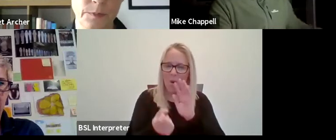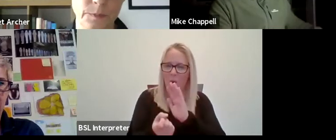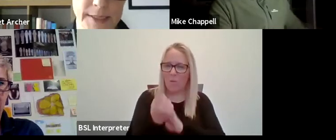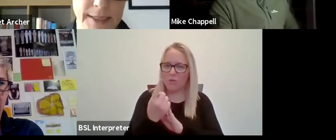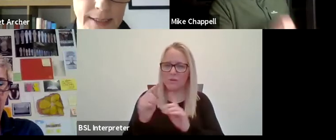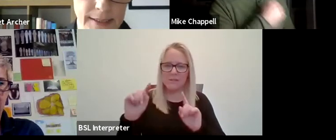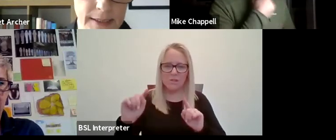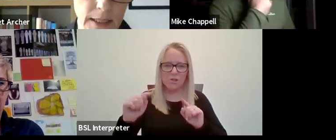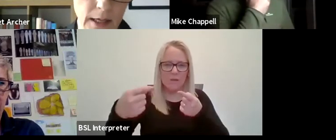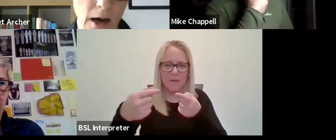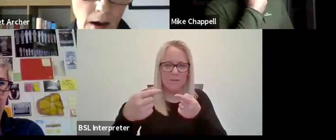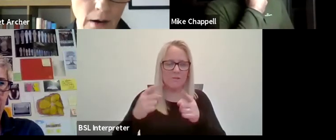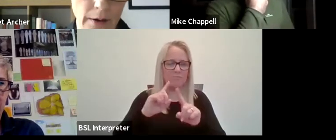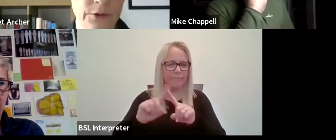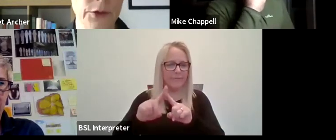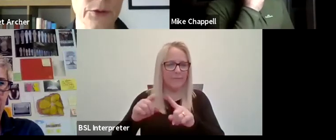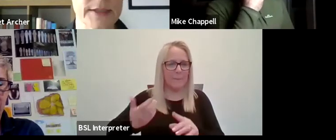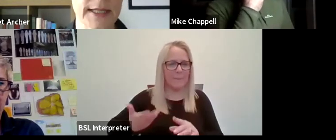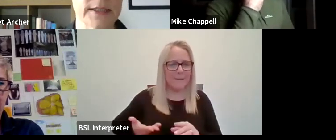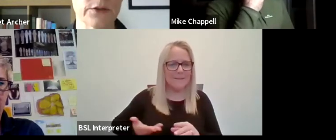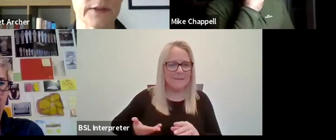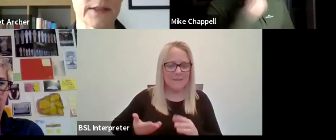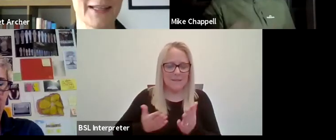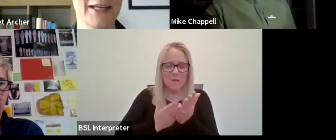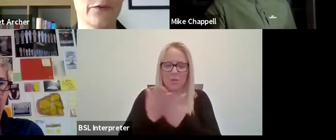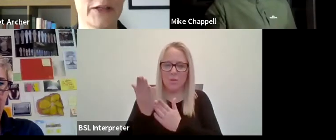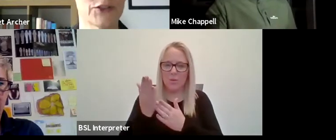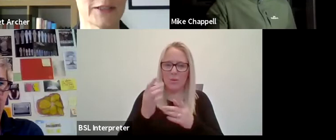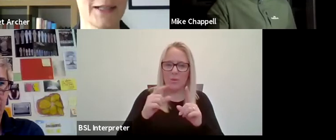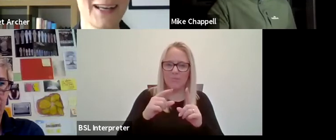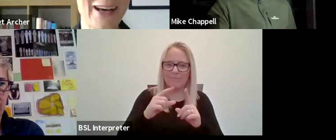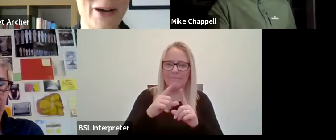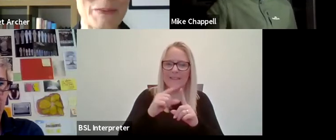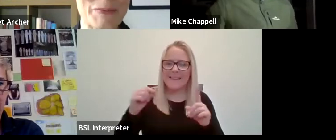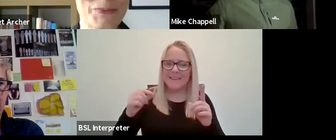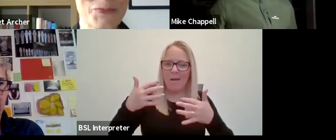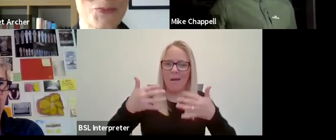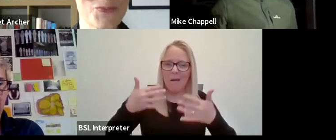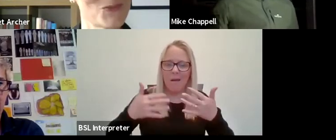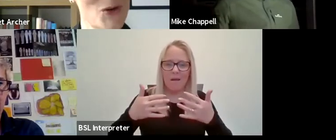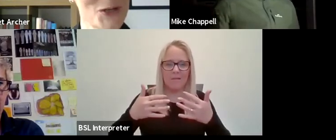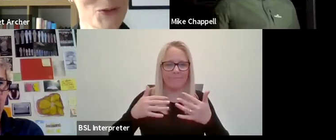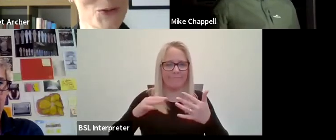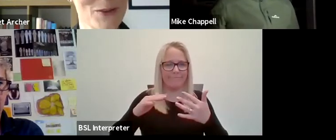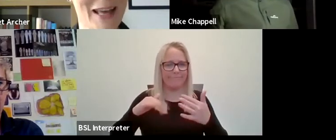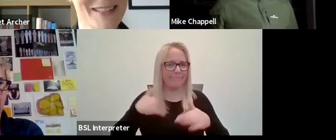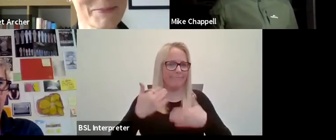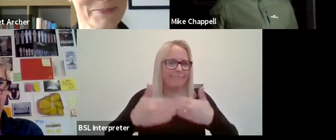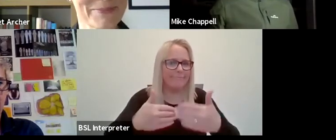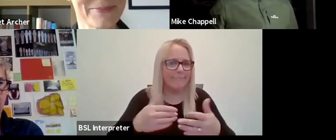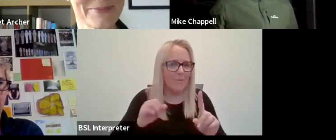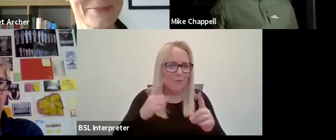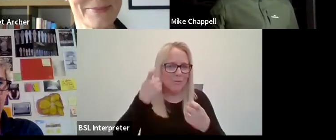creative businesses are through data-driven innovation? What are your thoughts on